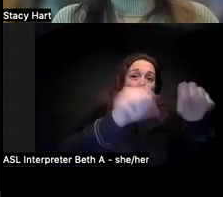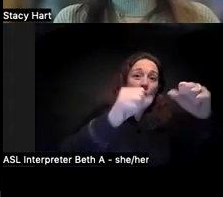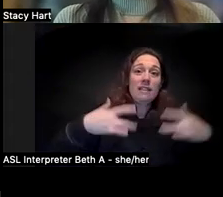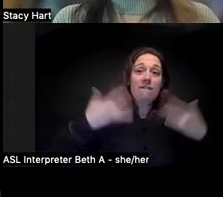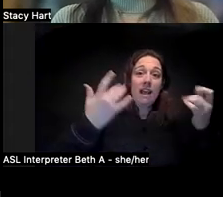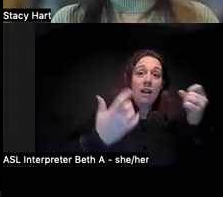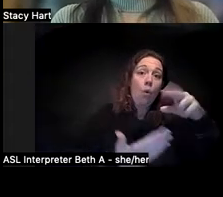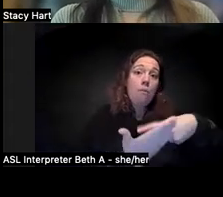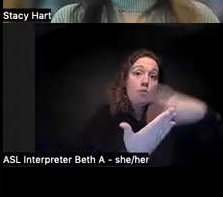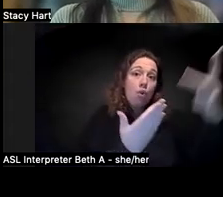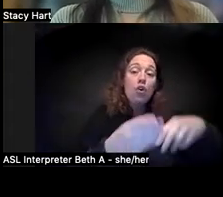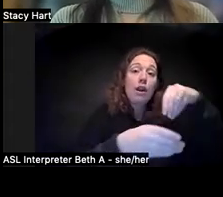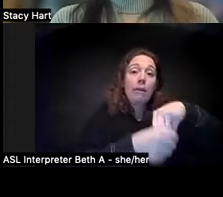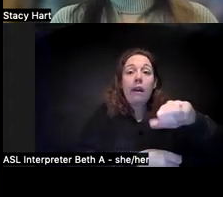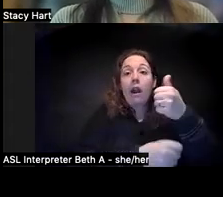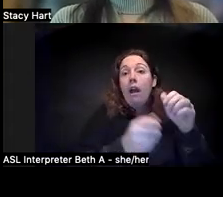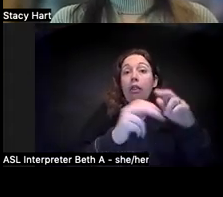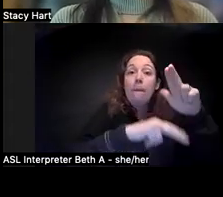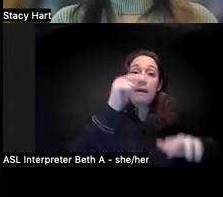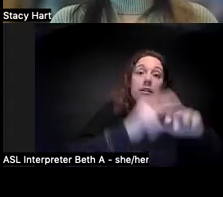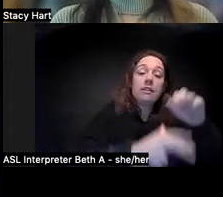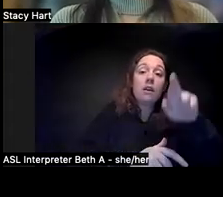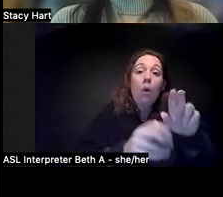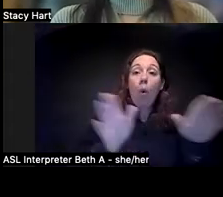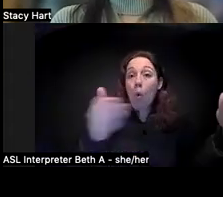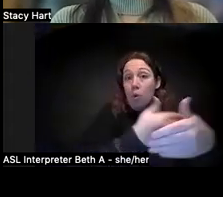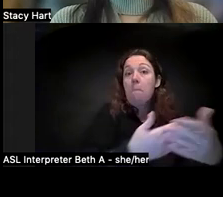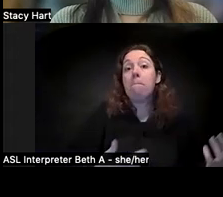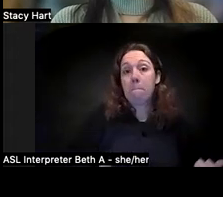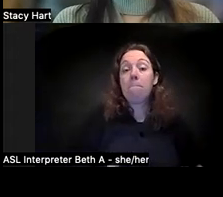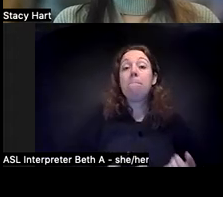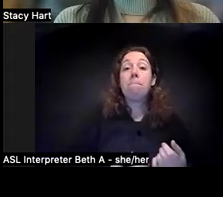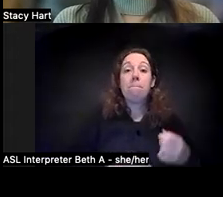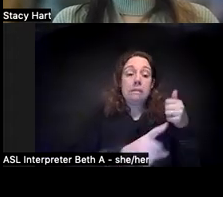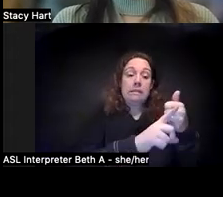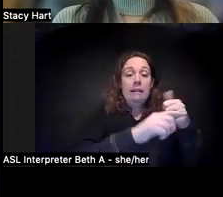slide. So in the transition plan,